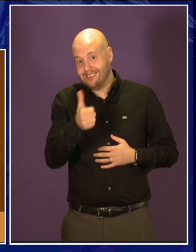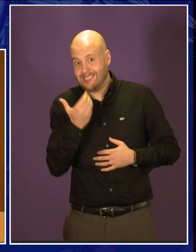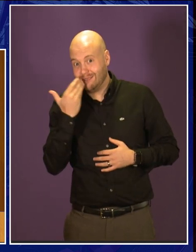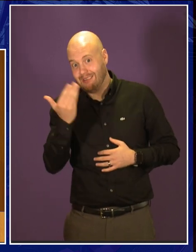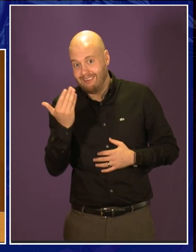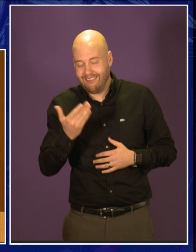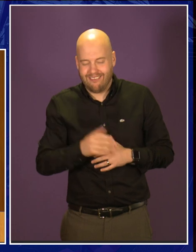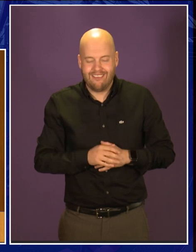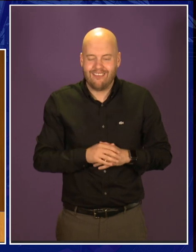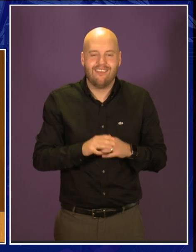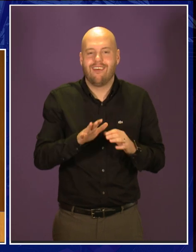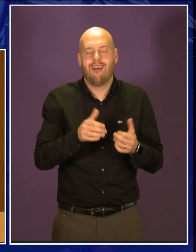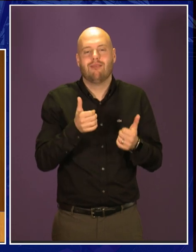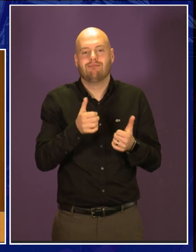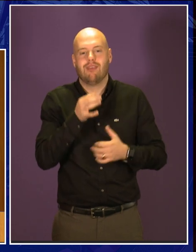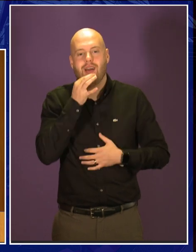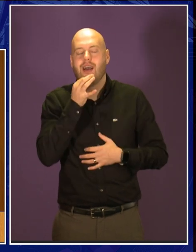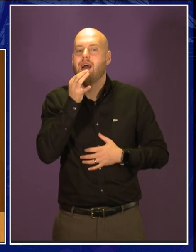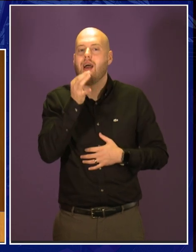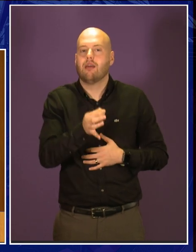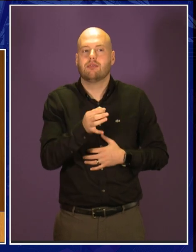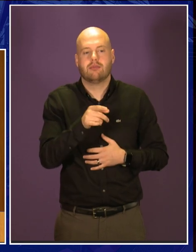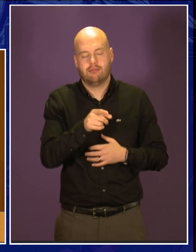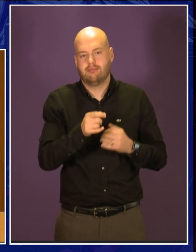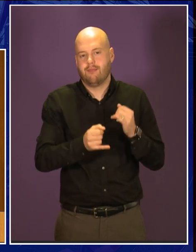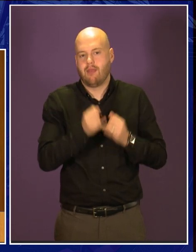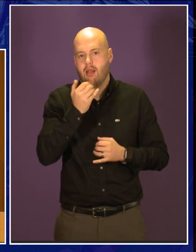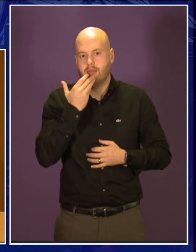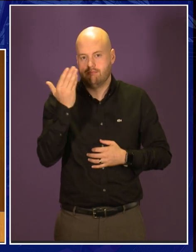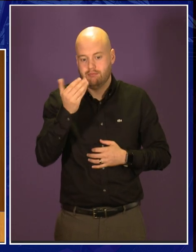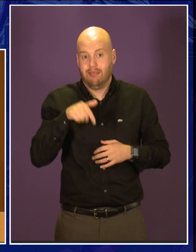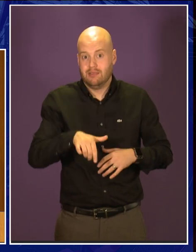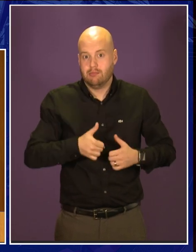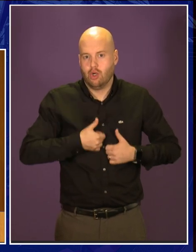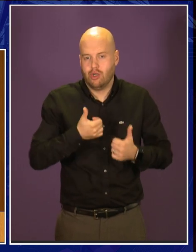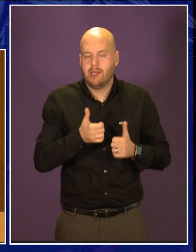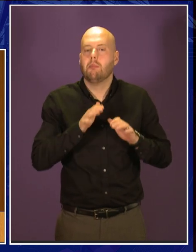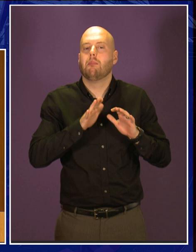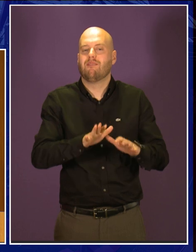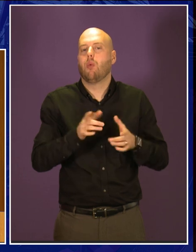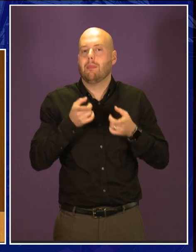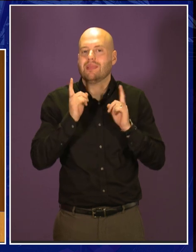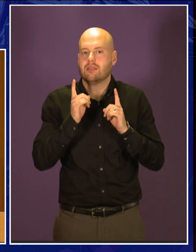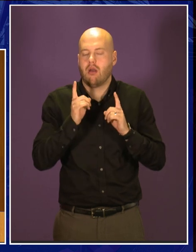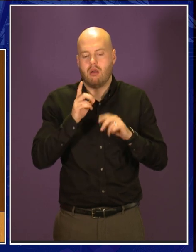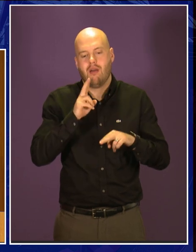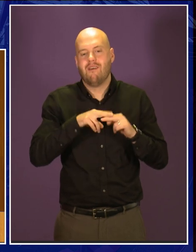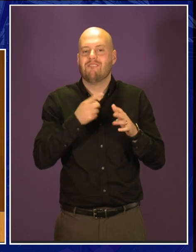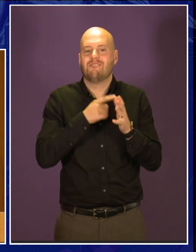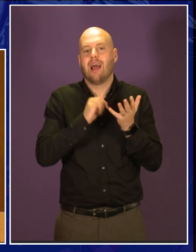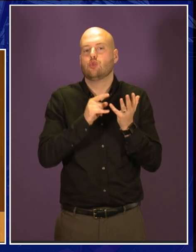I'm going to ask, if I may, for our final contributor this morning, before the ministers actually, Faisal Abu